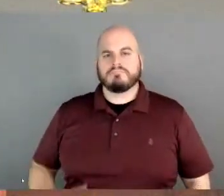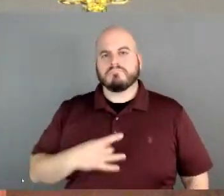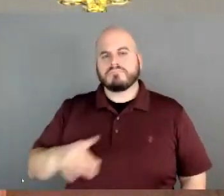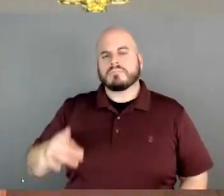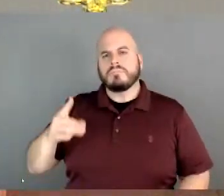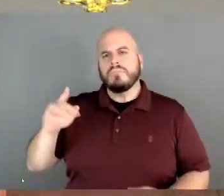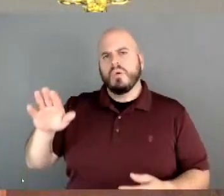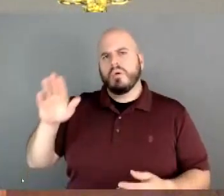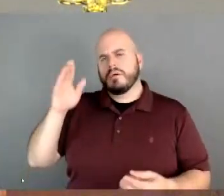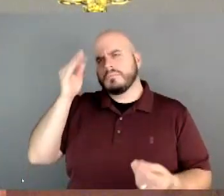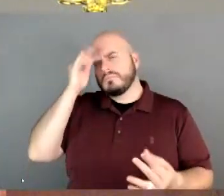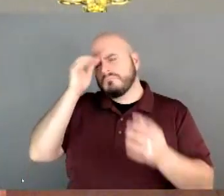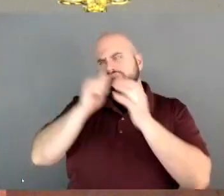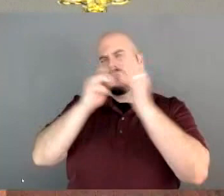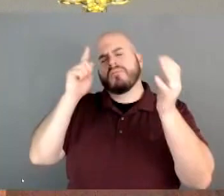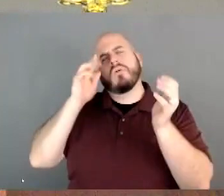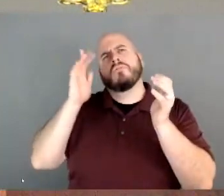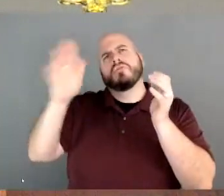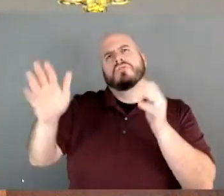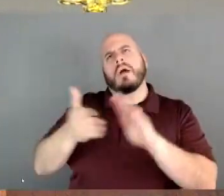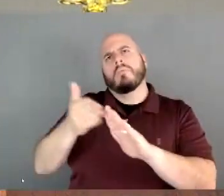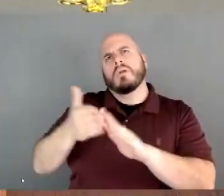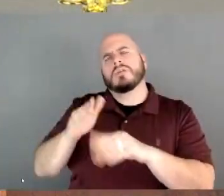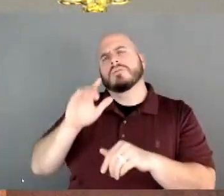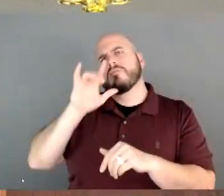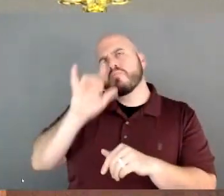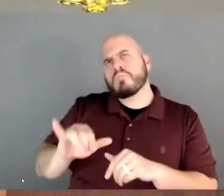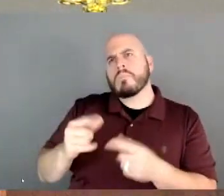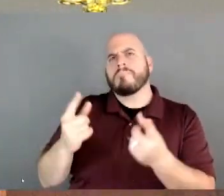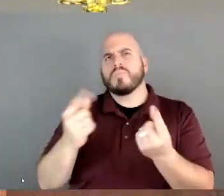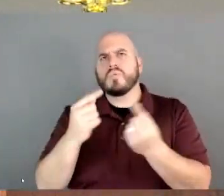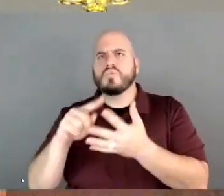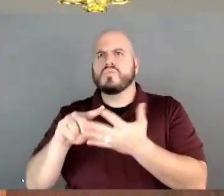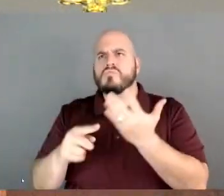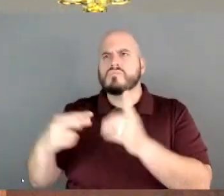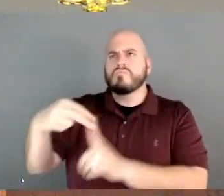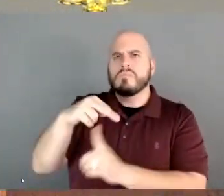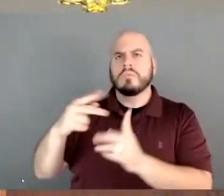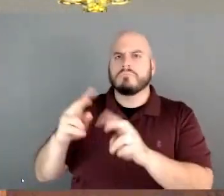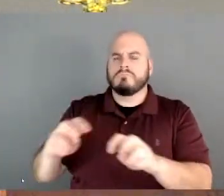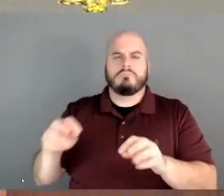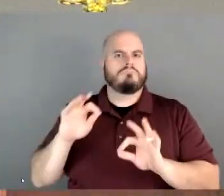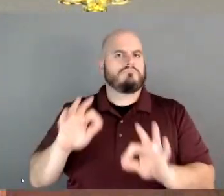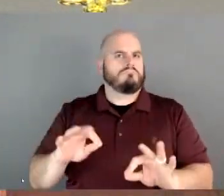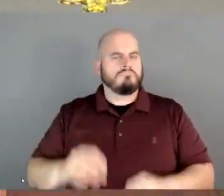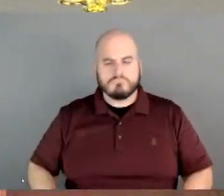operations in the chart there that shows the resident